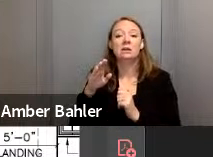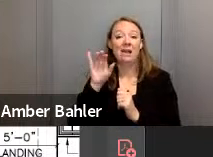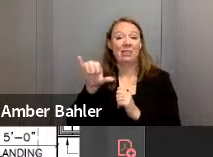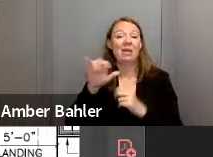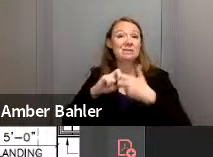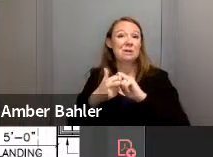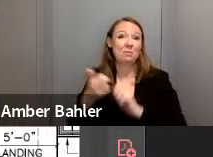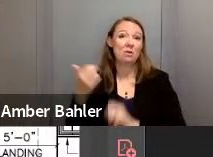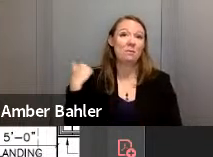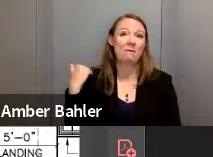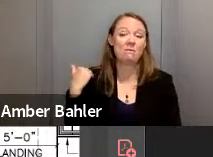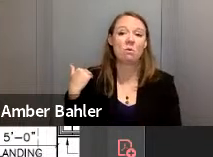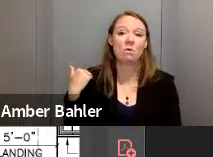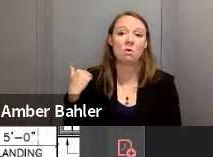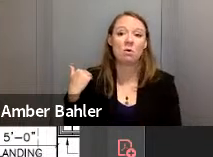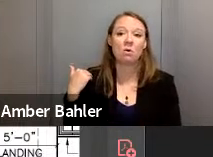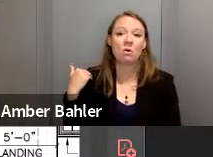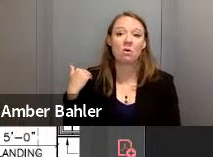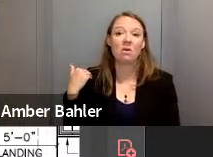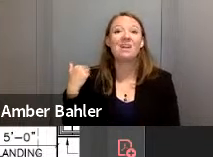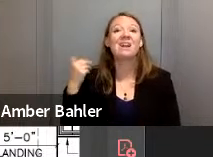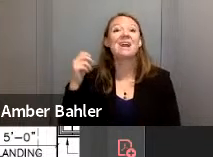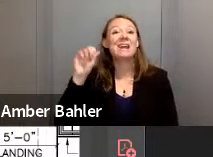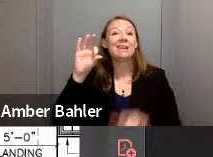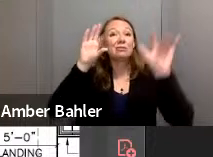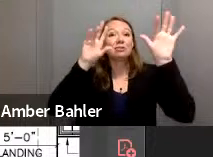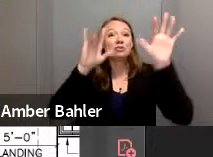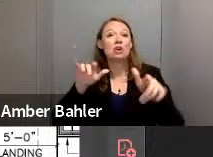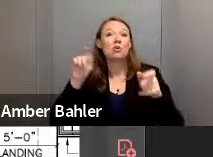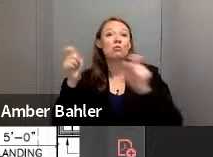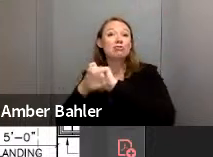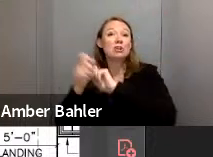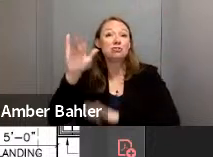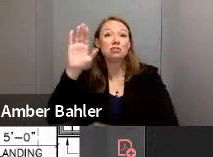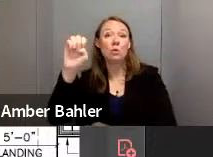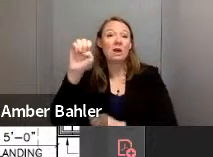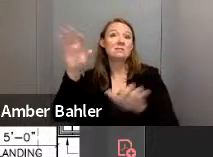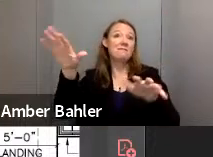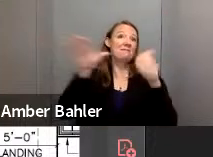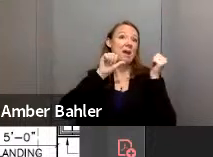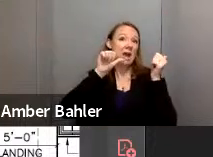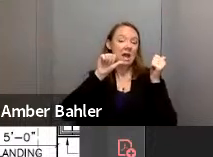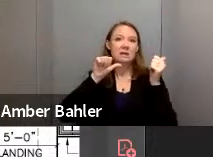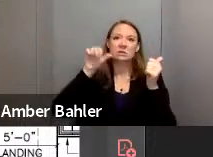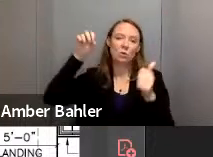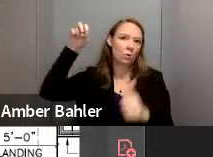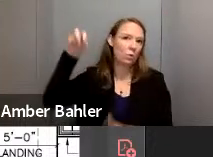past, is when that snow changed to ice very quickly.